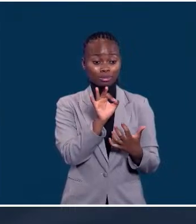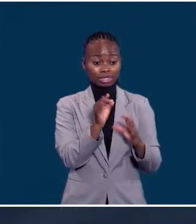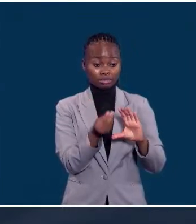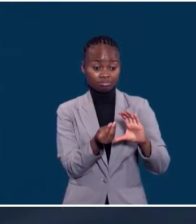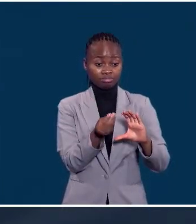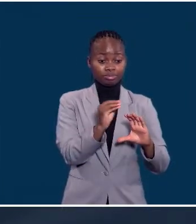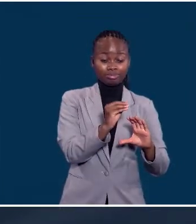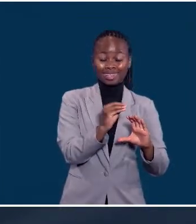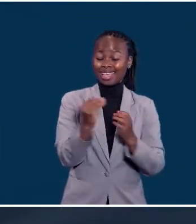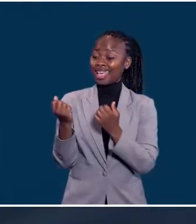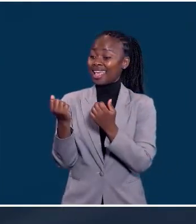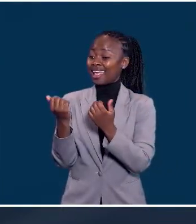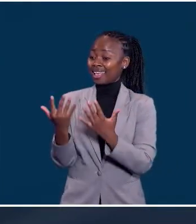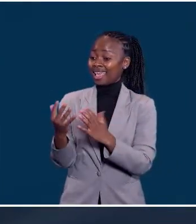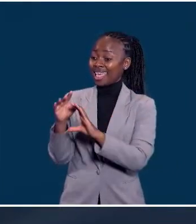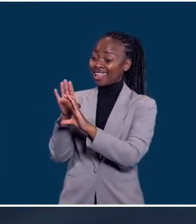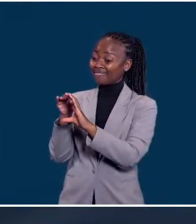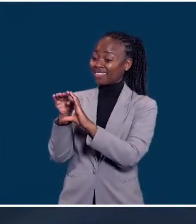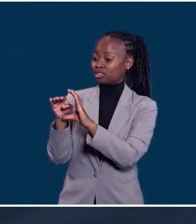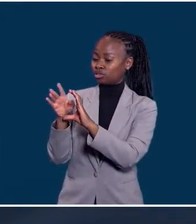of